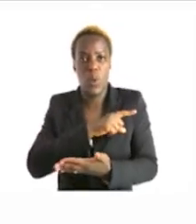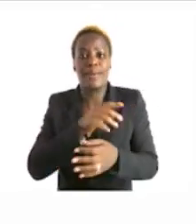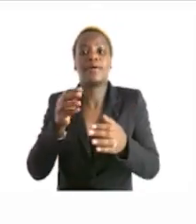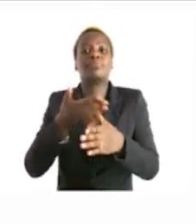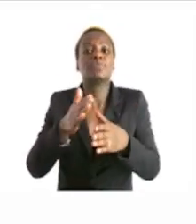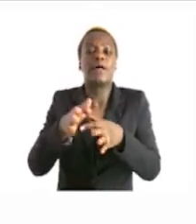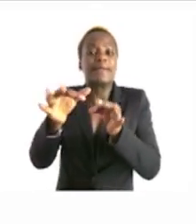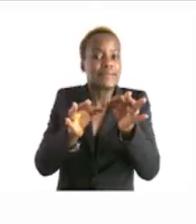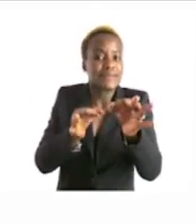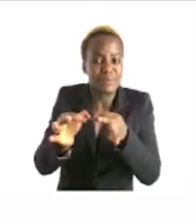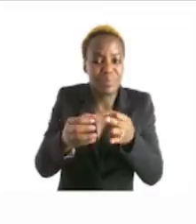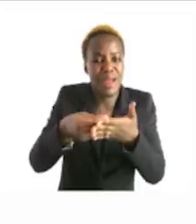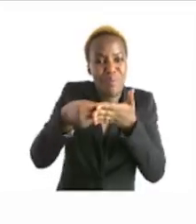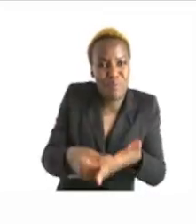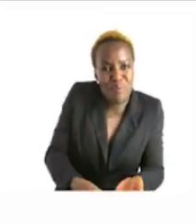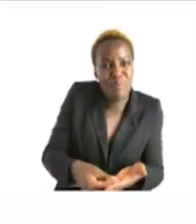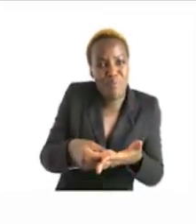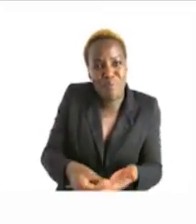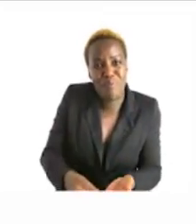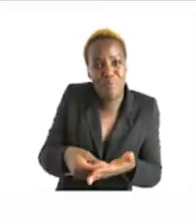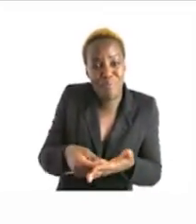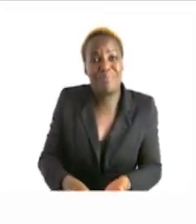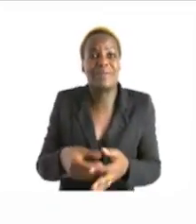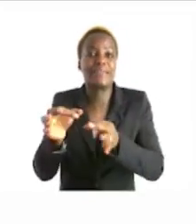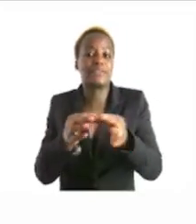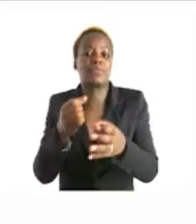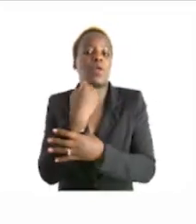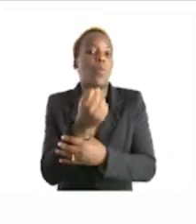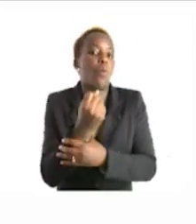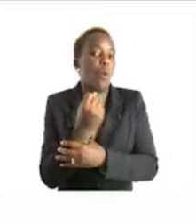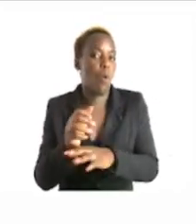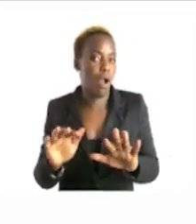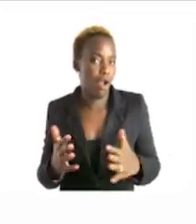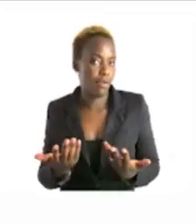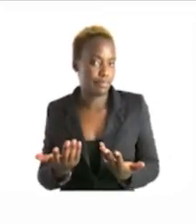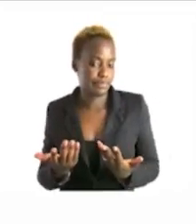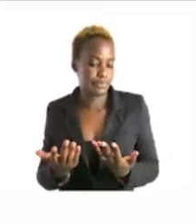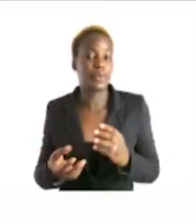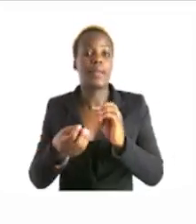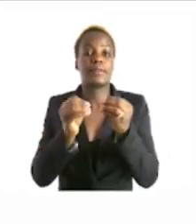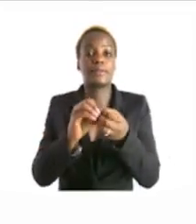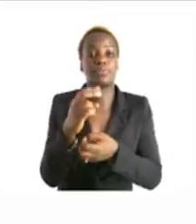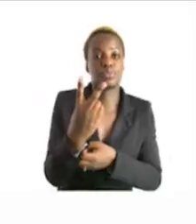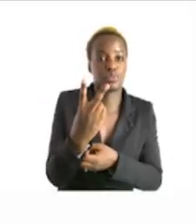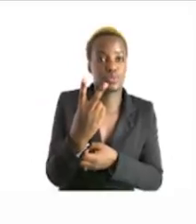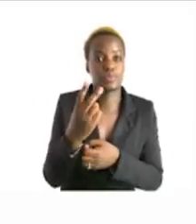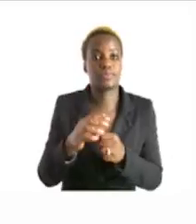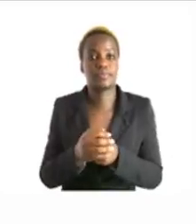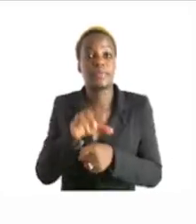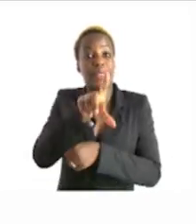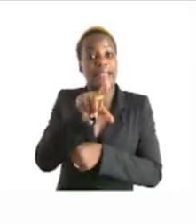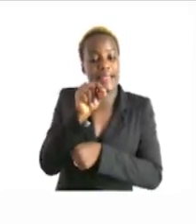it describes the ball so the heavy is the adjective now let's quickly look at number two the